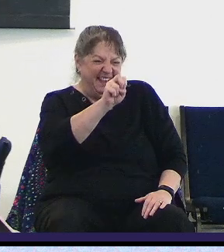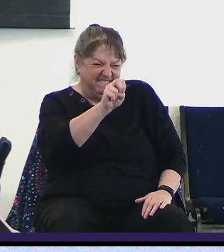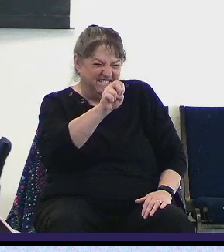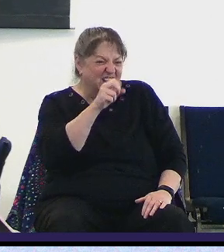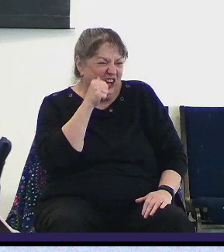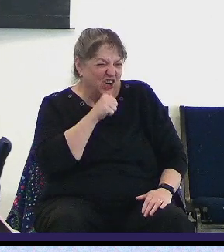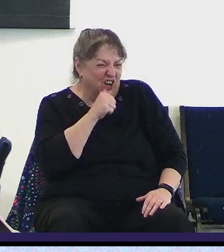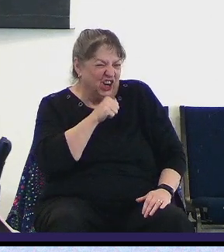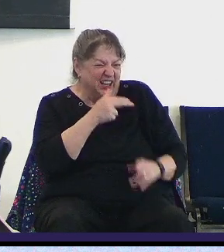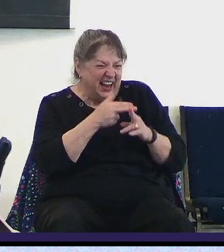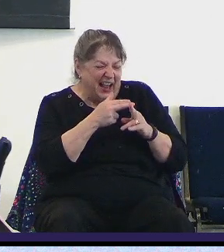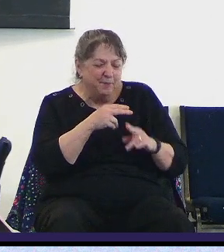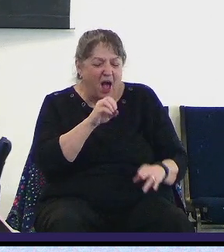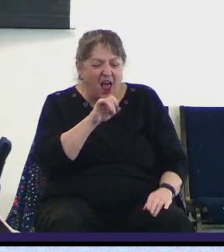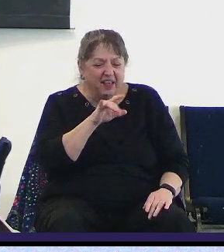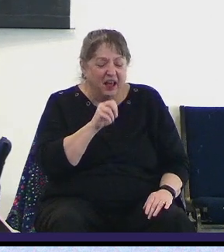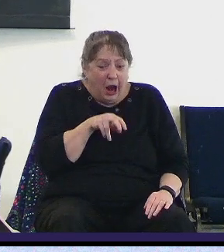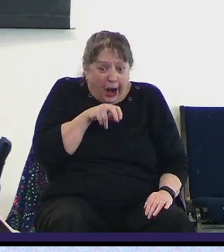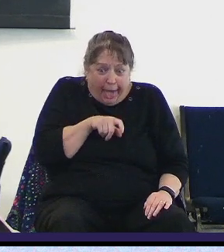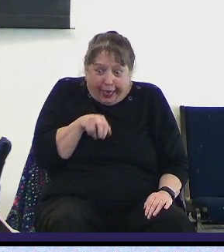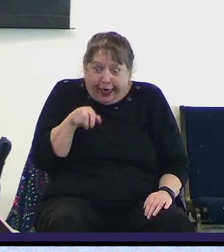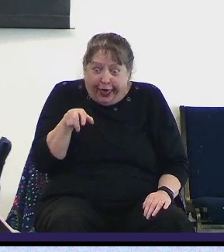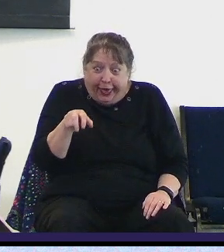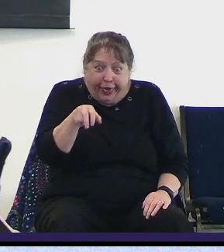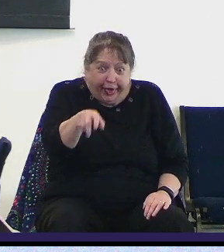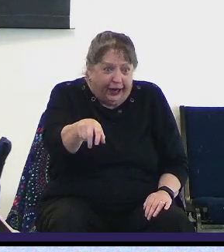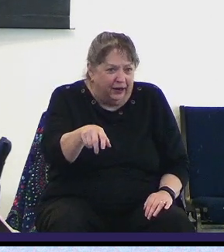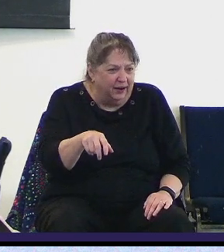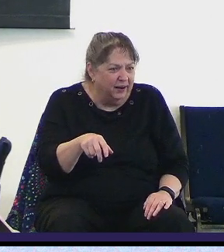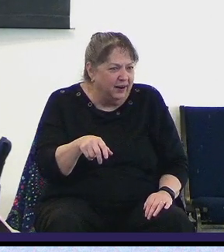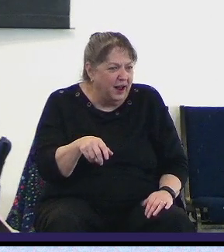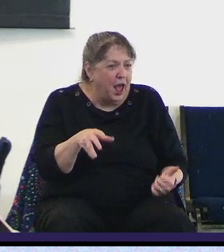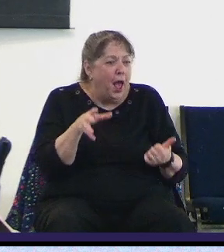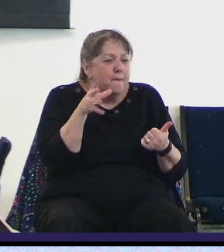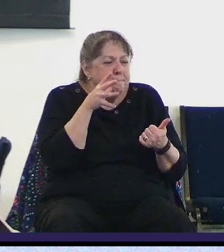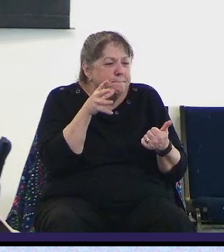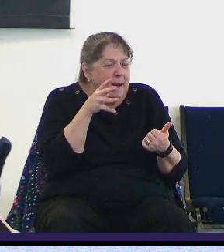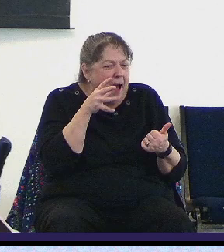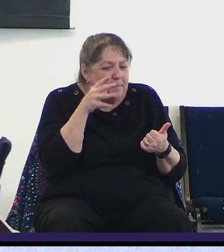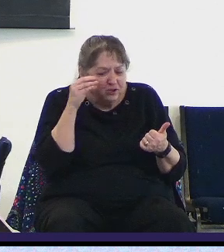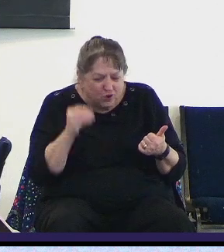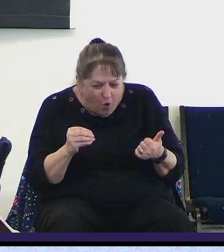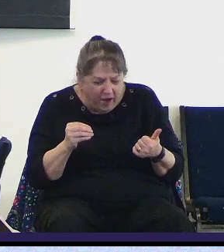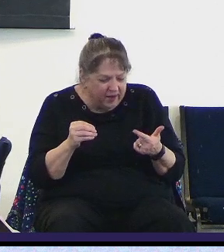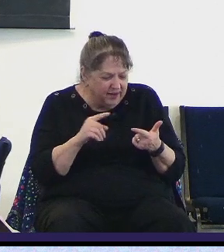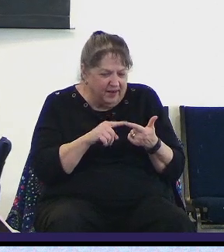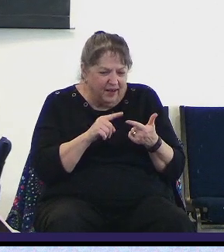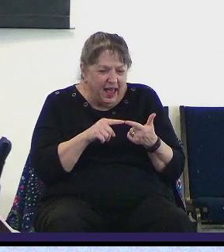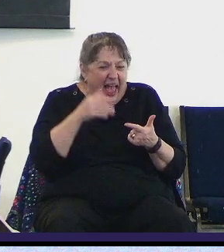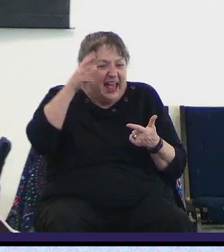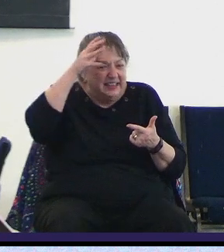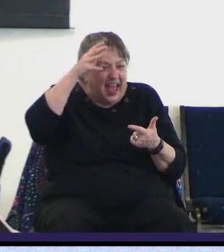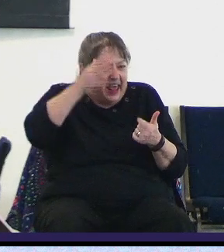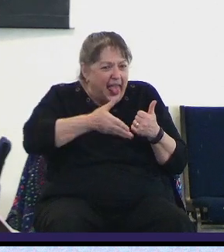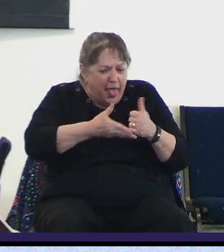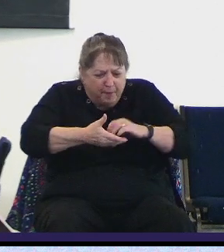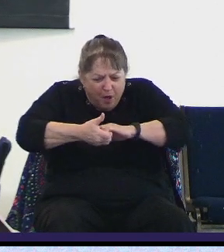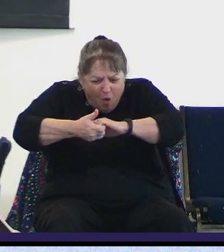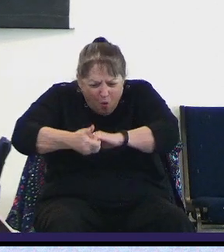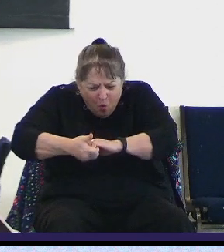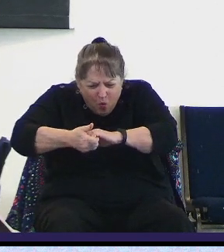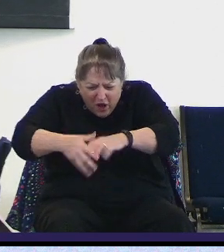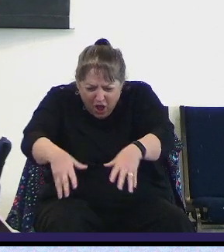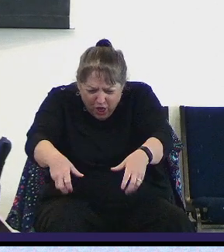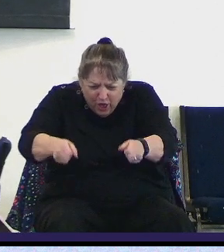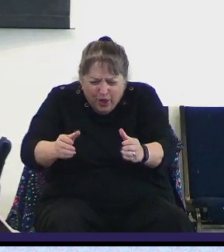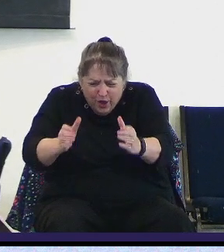kids, how they learn how to walk. Mom taught them. Dad held the hand and walked and helped them walk and go easy. And when they fell, they picked them